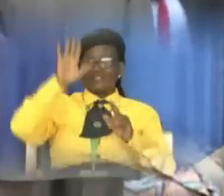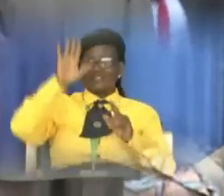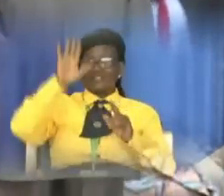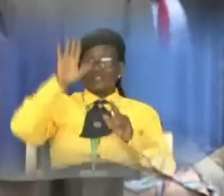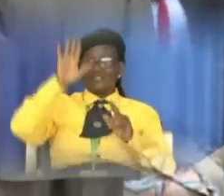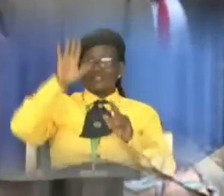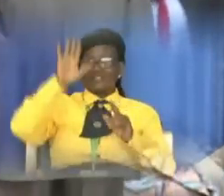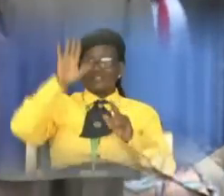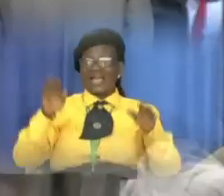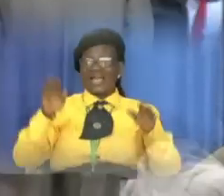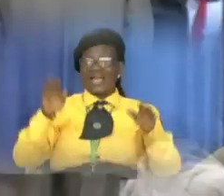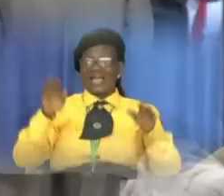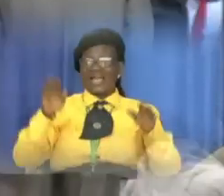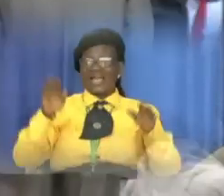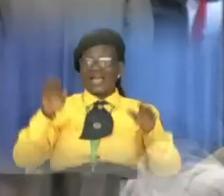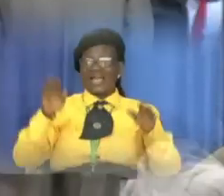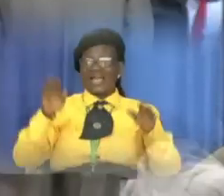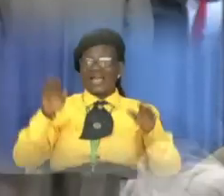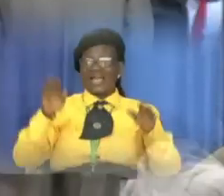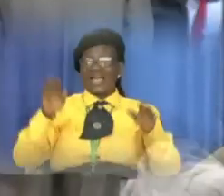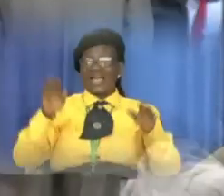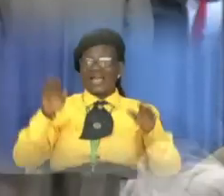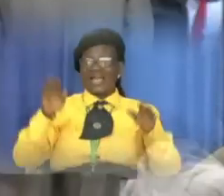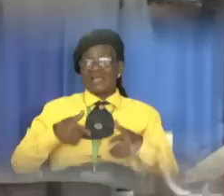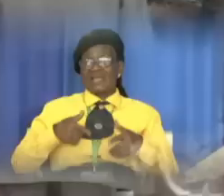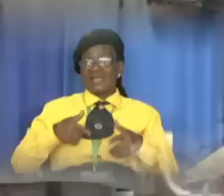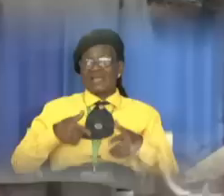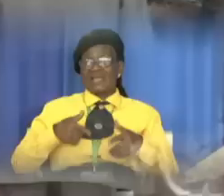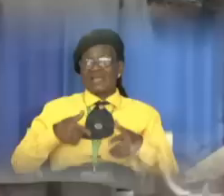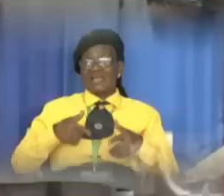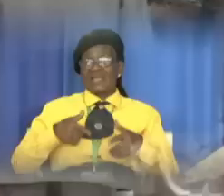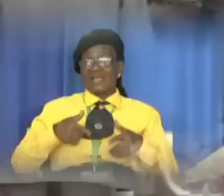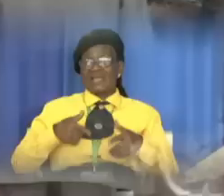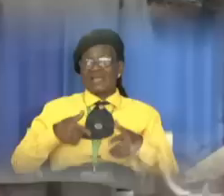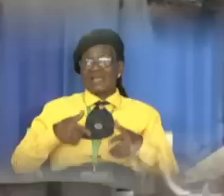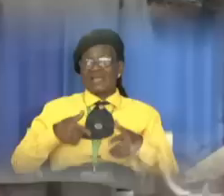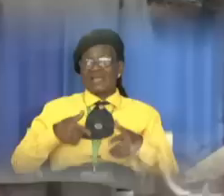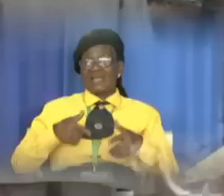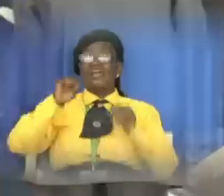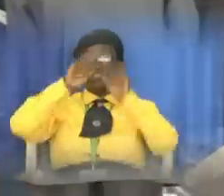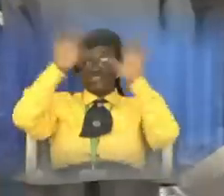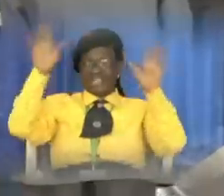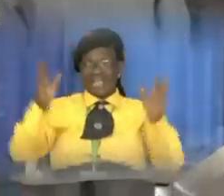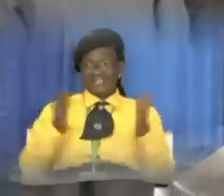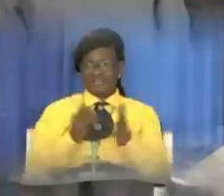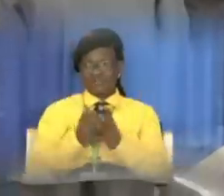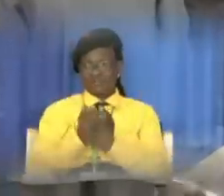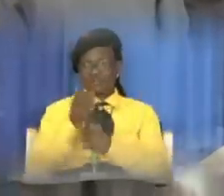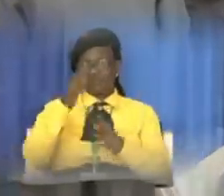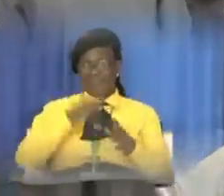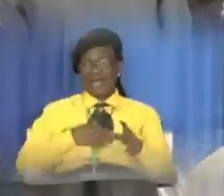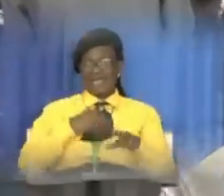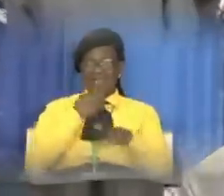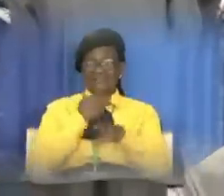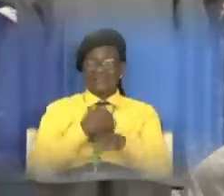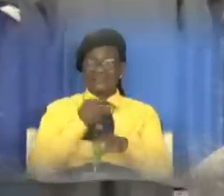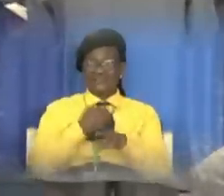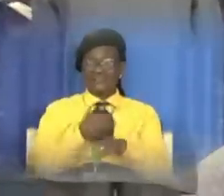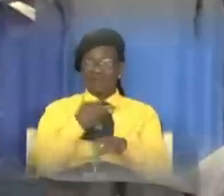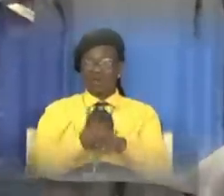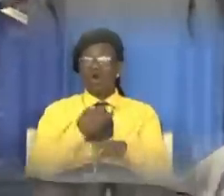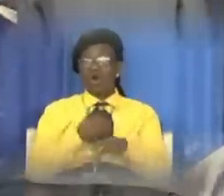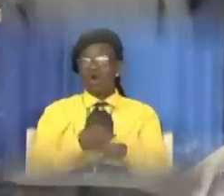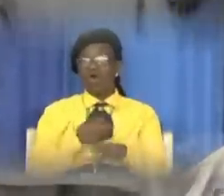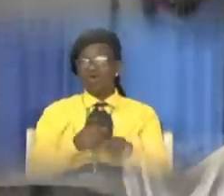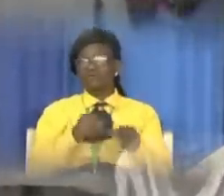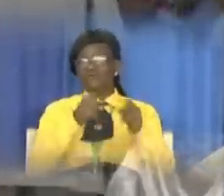me. Let your light shine on my blind spot. And Lord God Almighty, let your light shine on